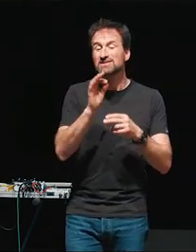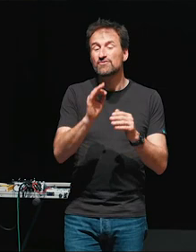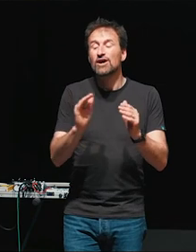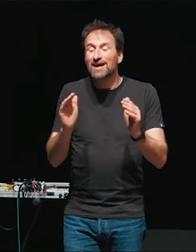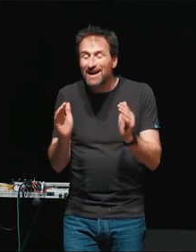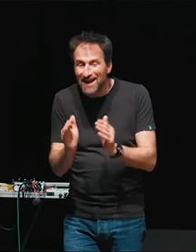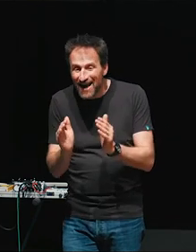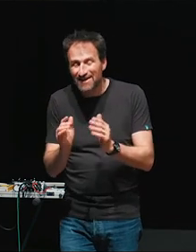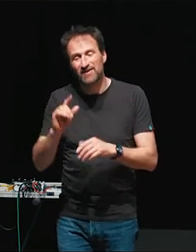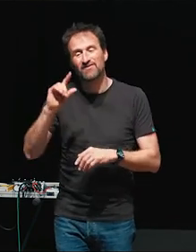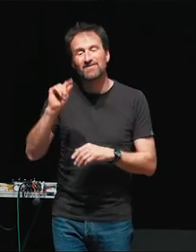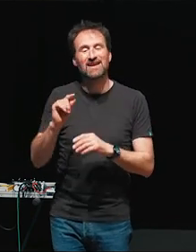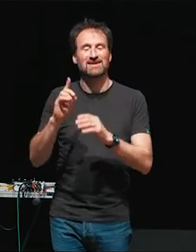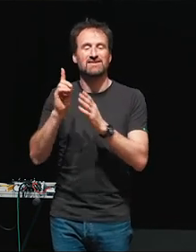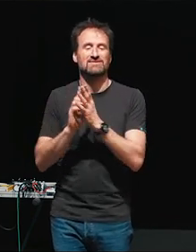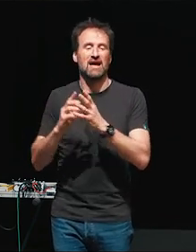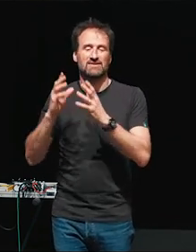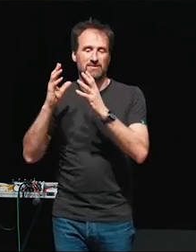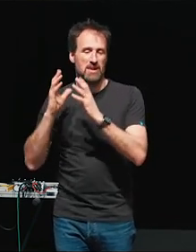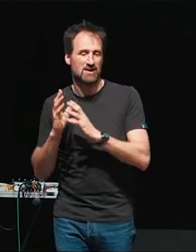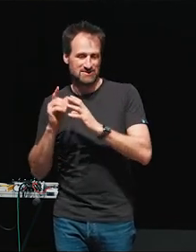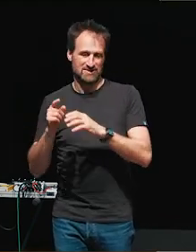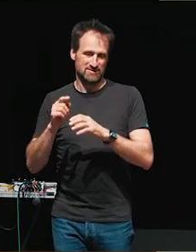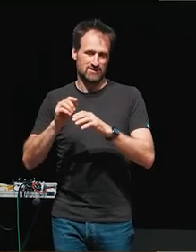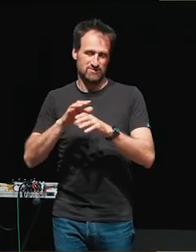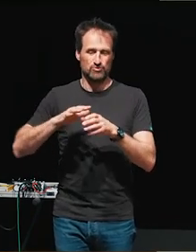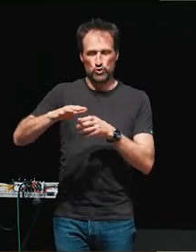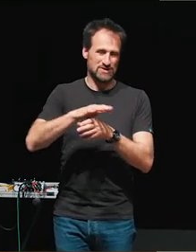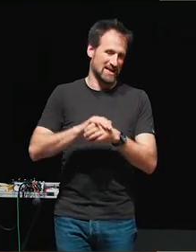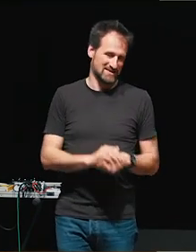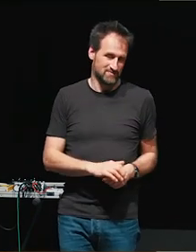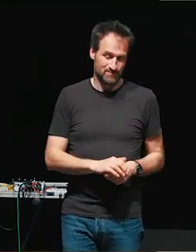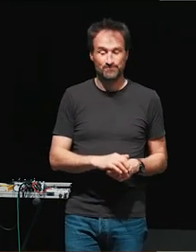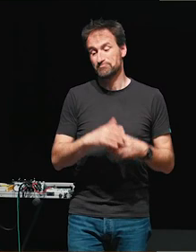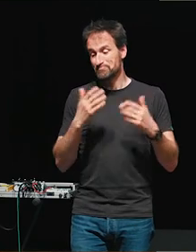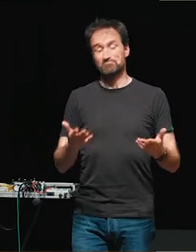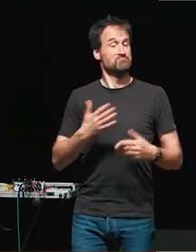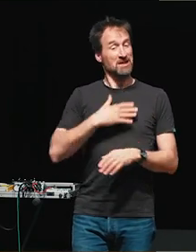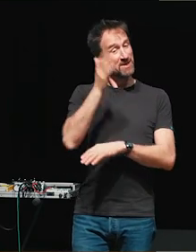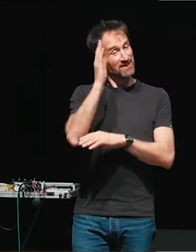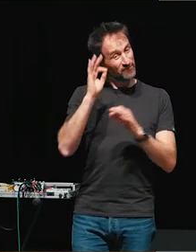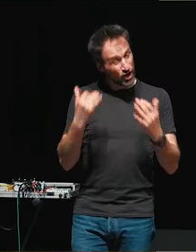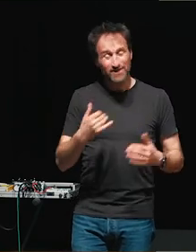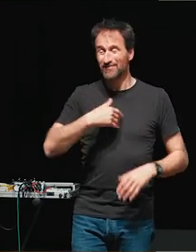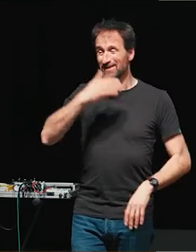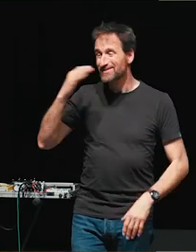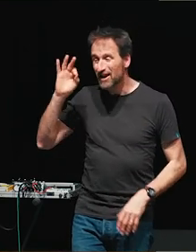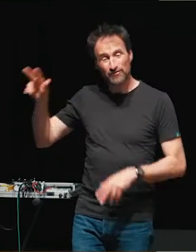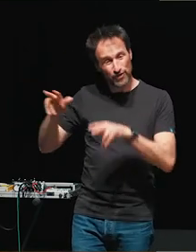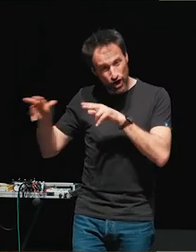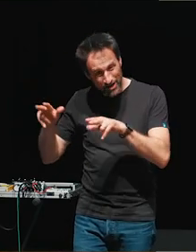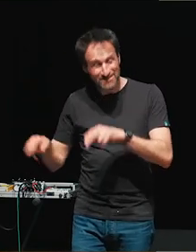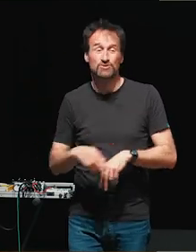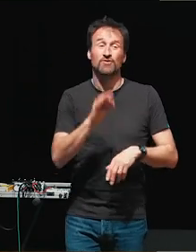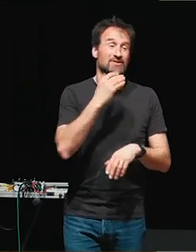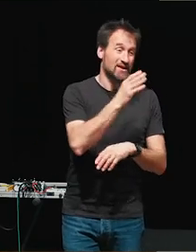So that's my time here today. I really loved having all of you, and I'd like to give a huge thanks to the organizers, my wonderful interpreter,